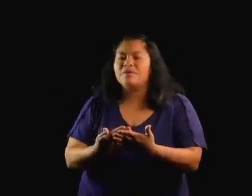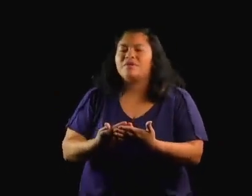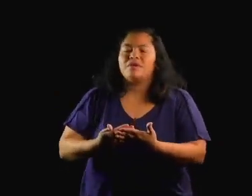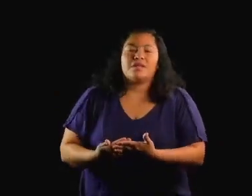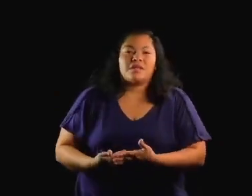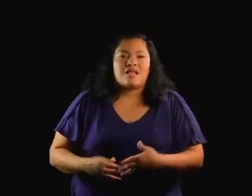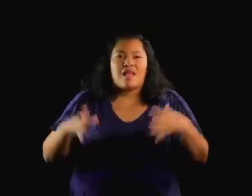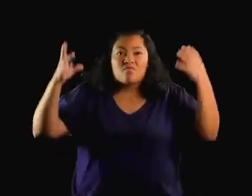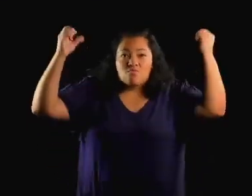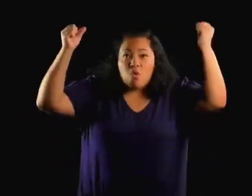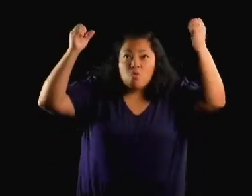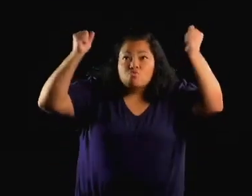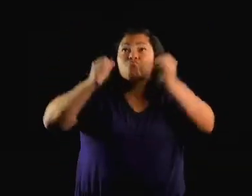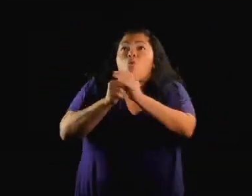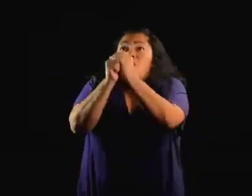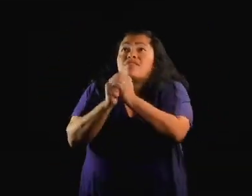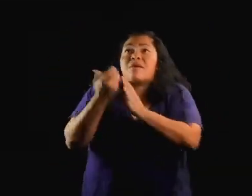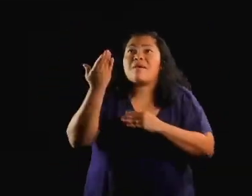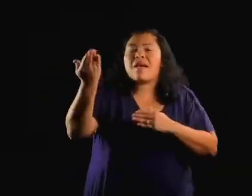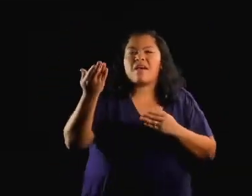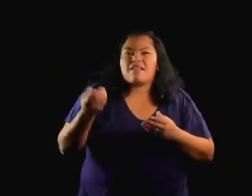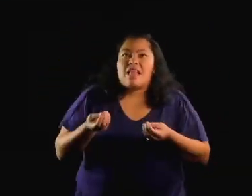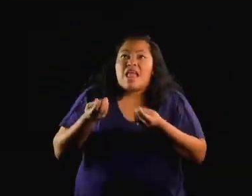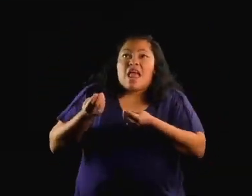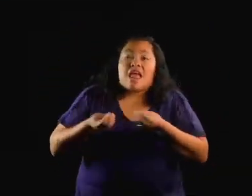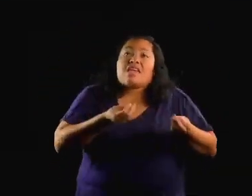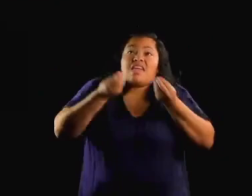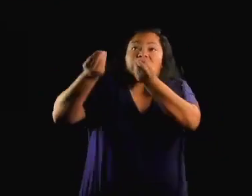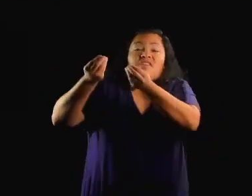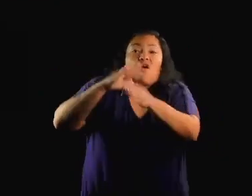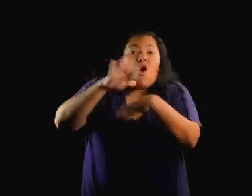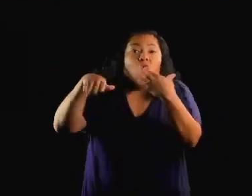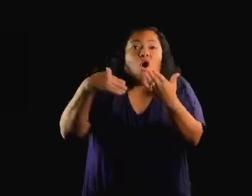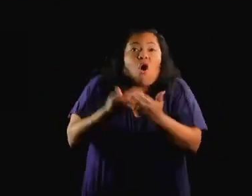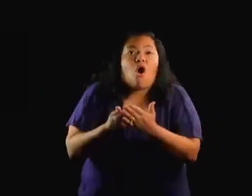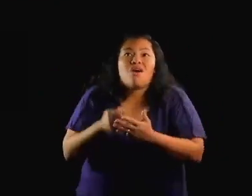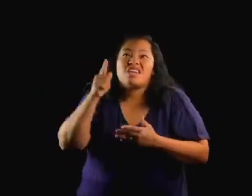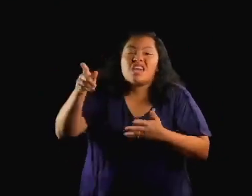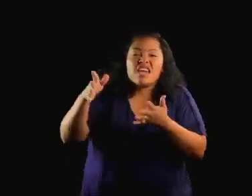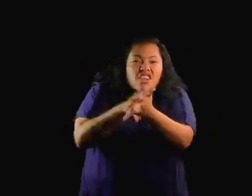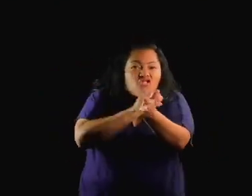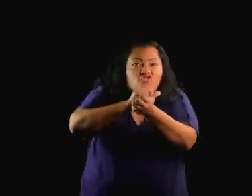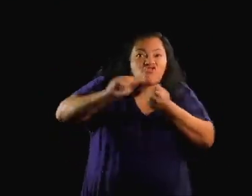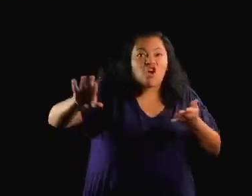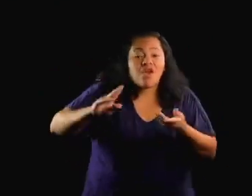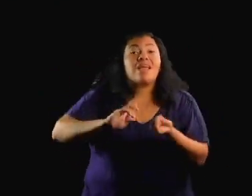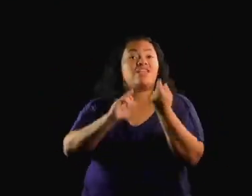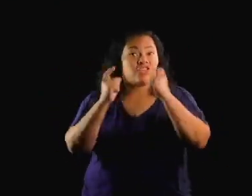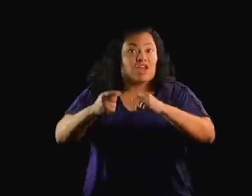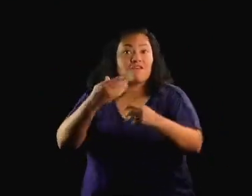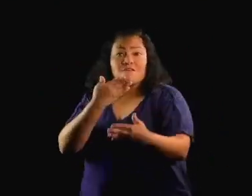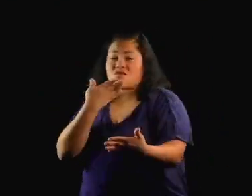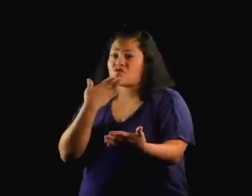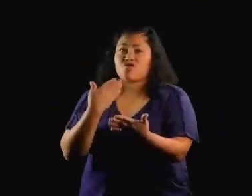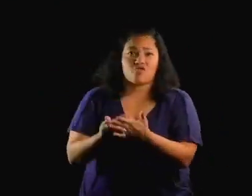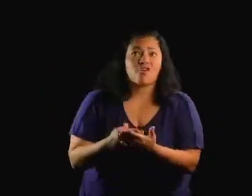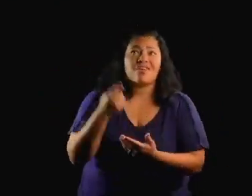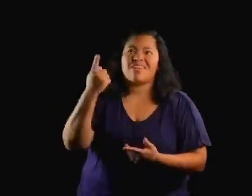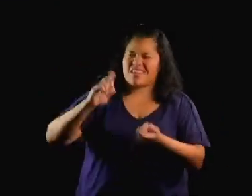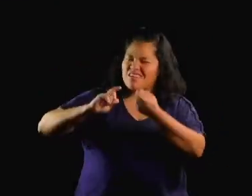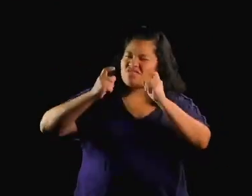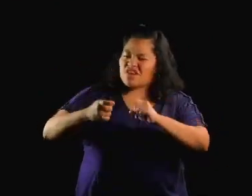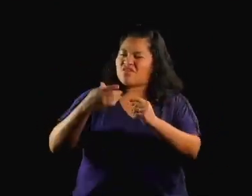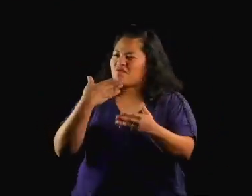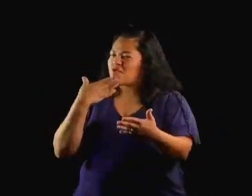A sound of worship. Let him take it all and turn it. He will take it and turn it for good. Take it, turn it all,